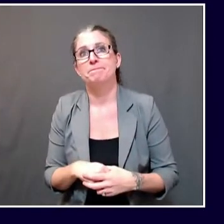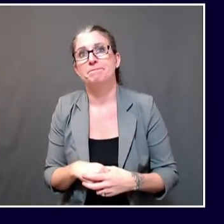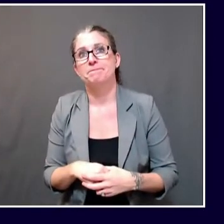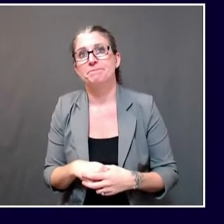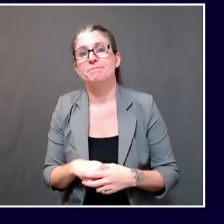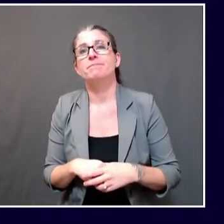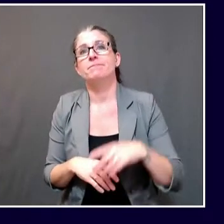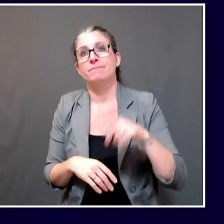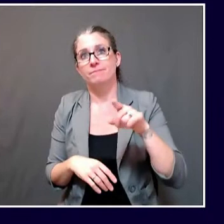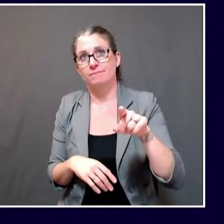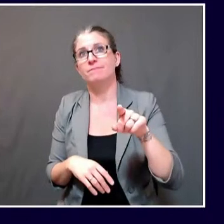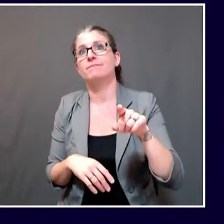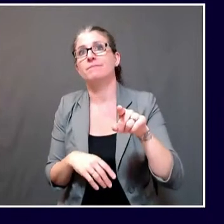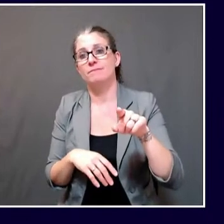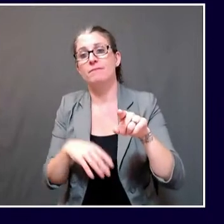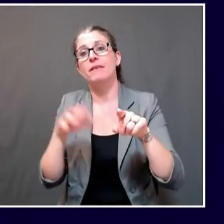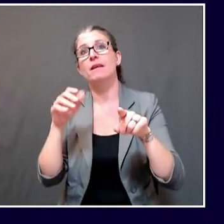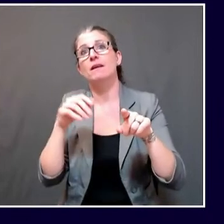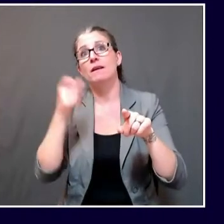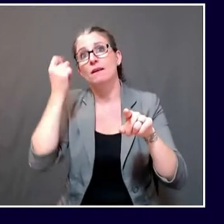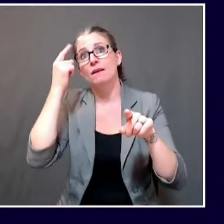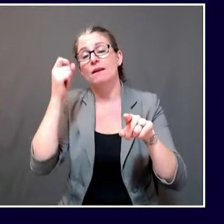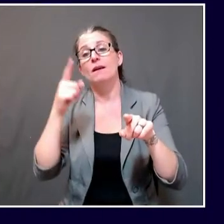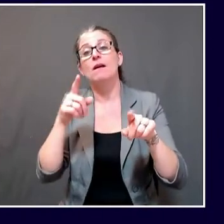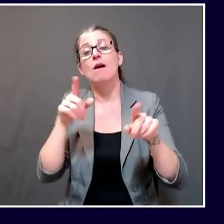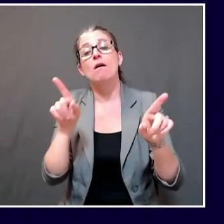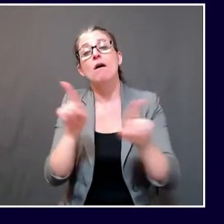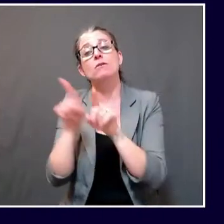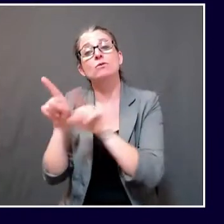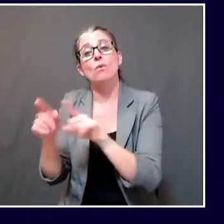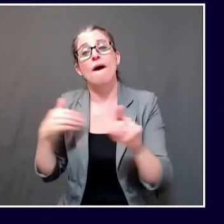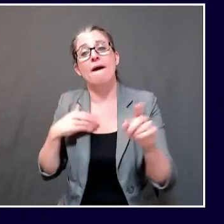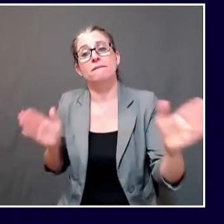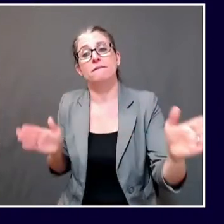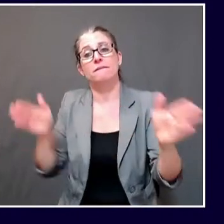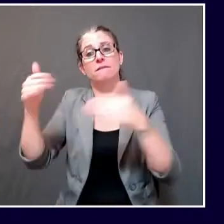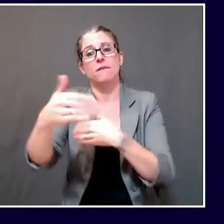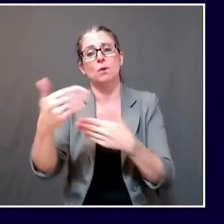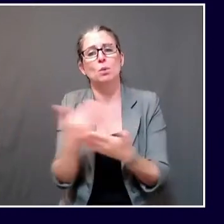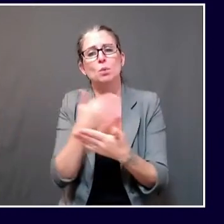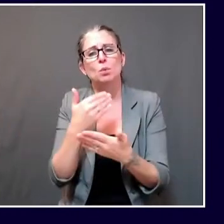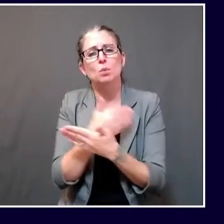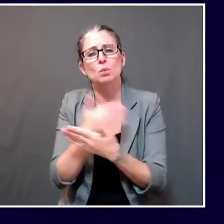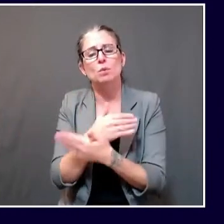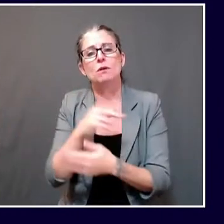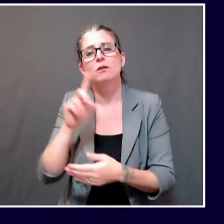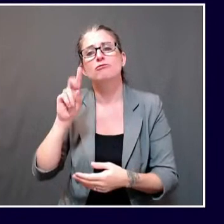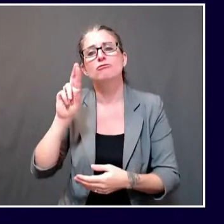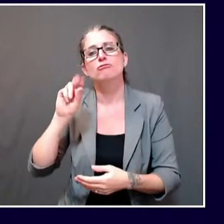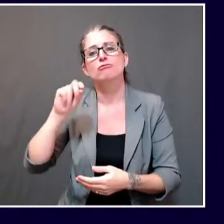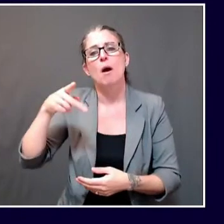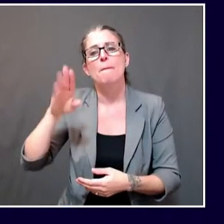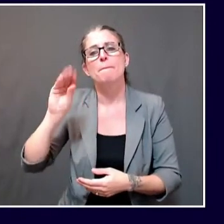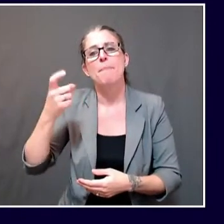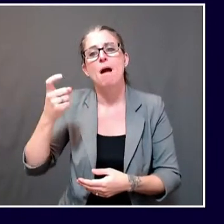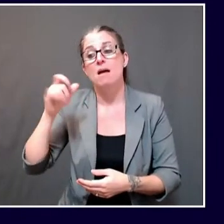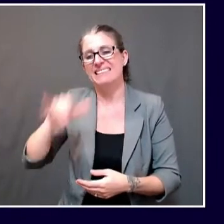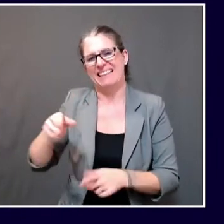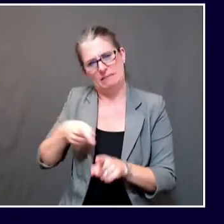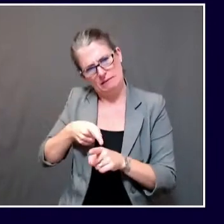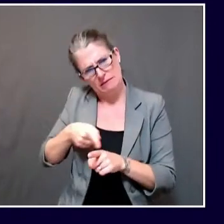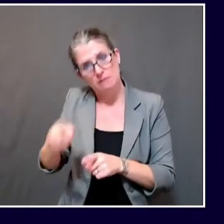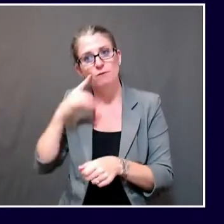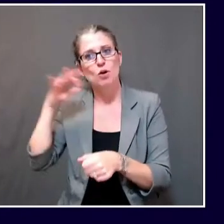utilizing the drop boxes, which has been an innovation that's used by other states that we've embraced this year during the